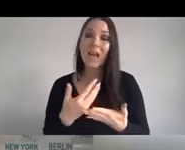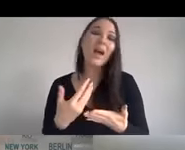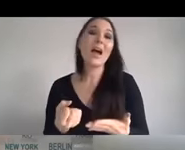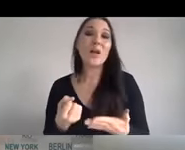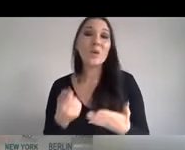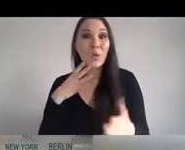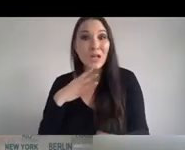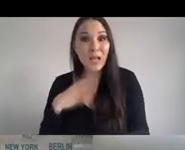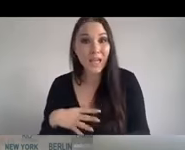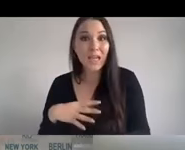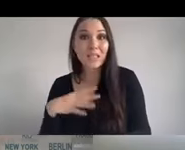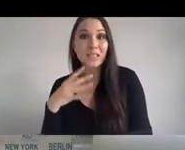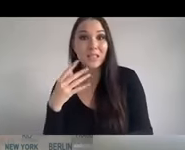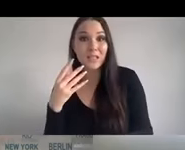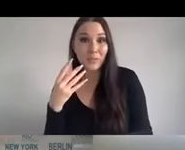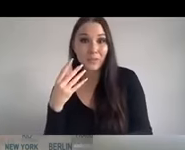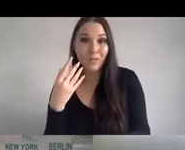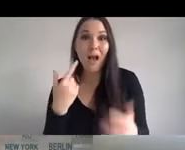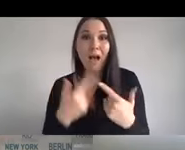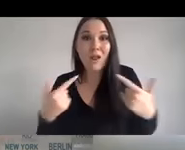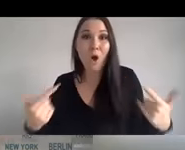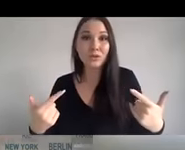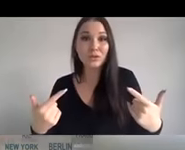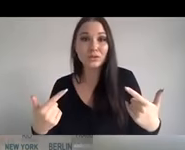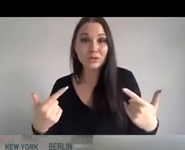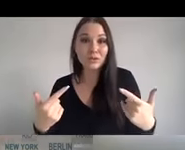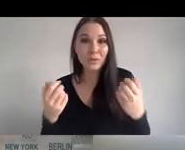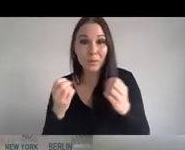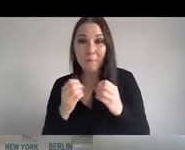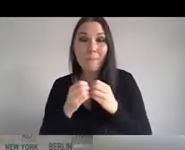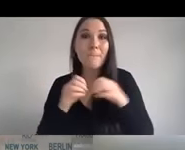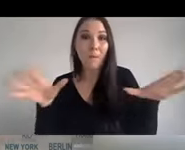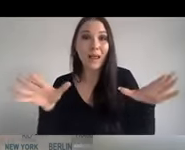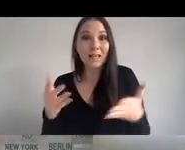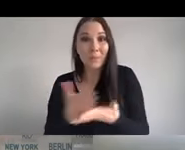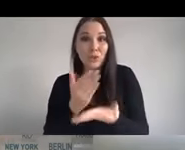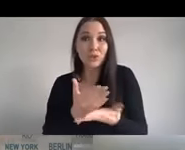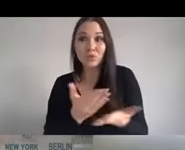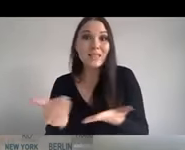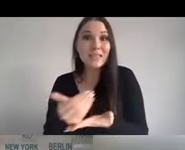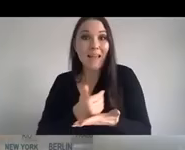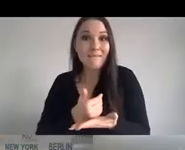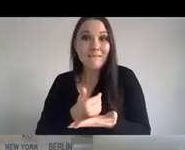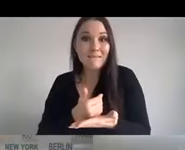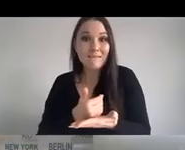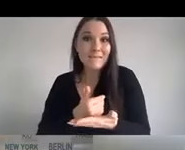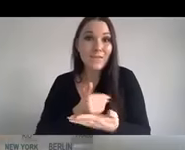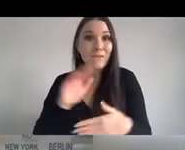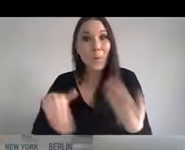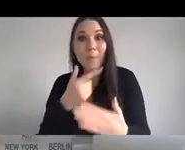need to get a lot of public buy-in that it's a safe system. So that's sort of our focus.